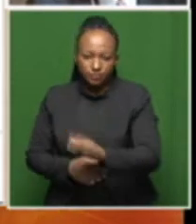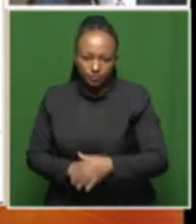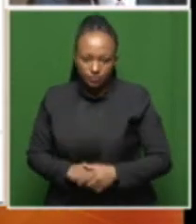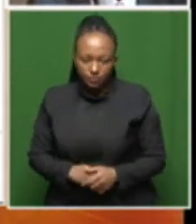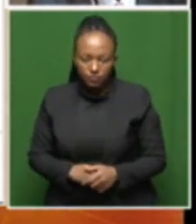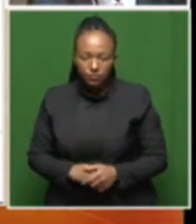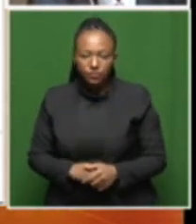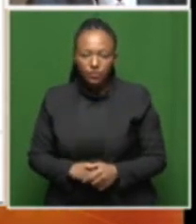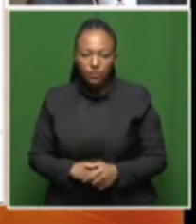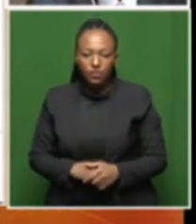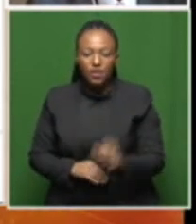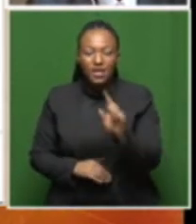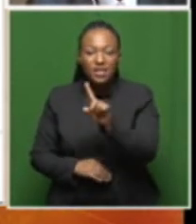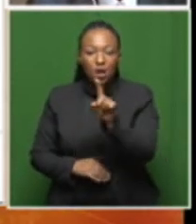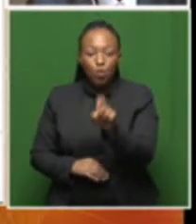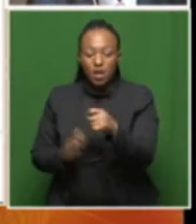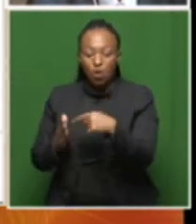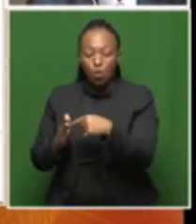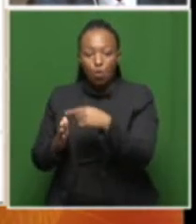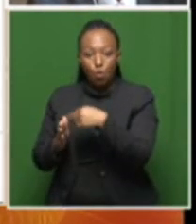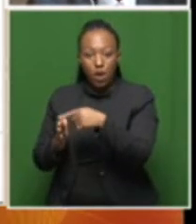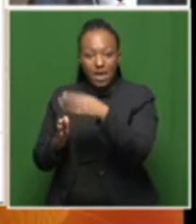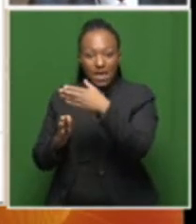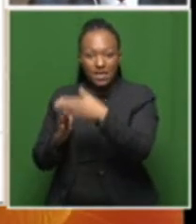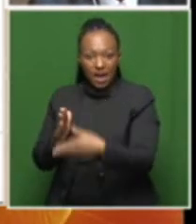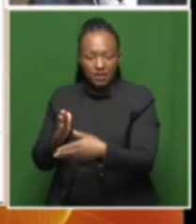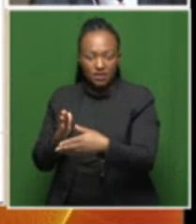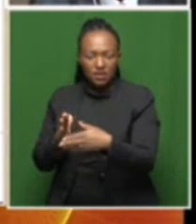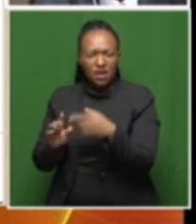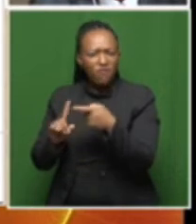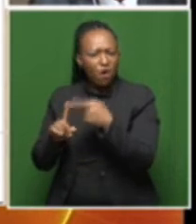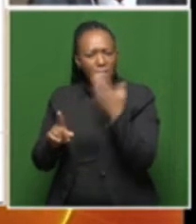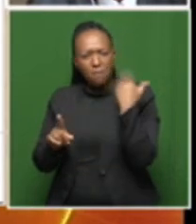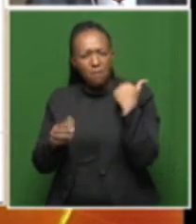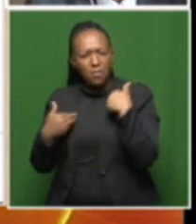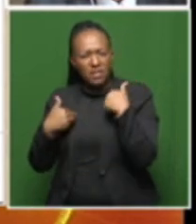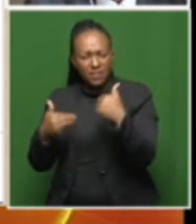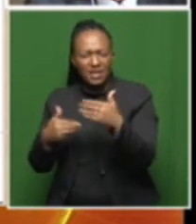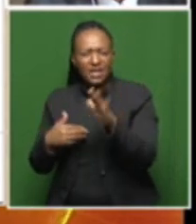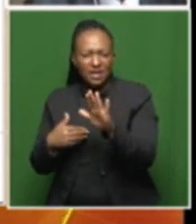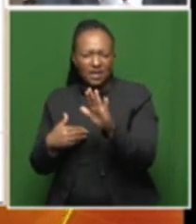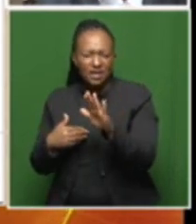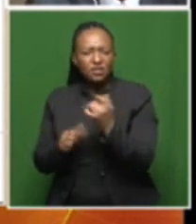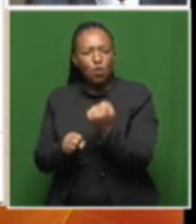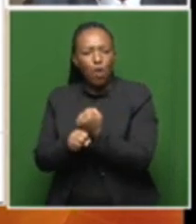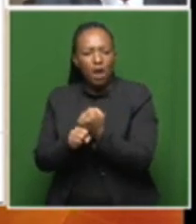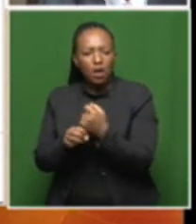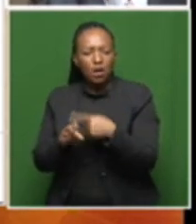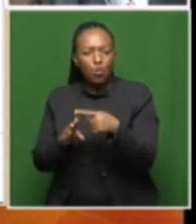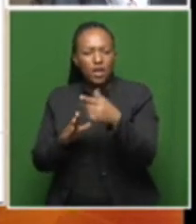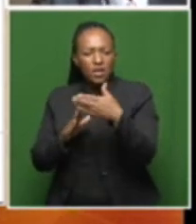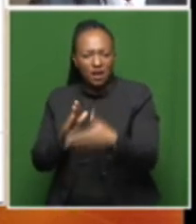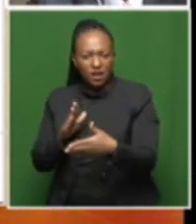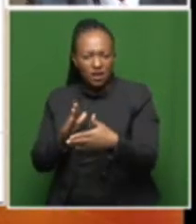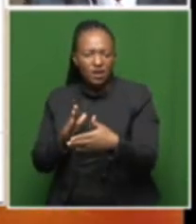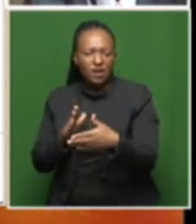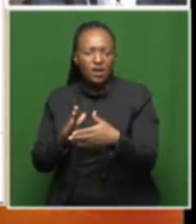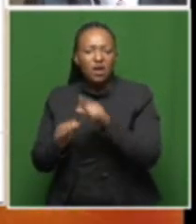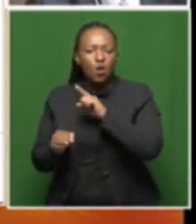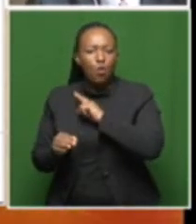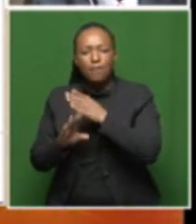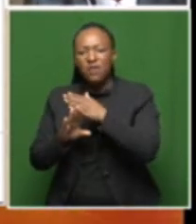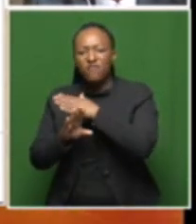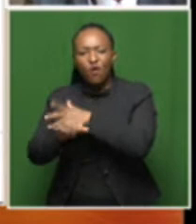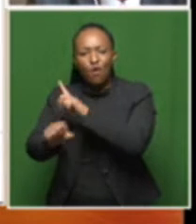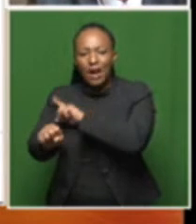The question of weekends has been a big issue from the beginning, and I think we've all been on record saying we didn't have the